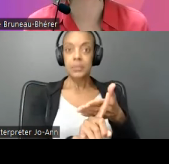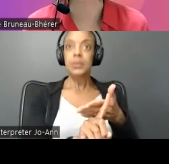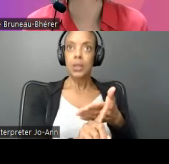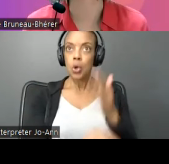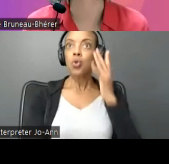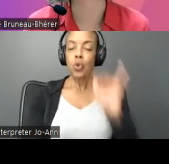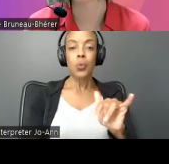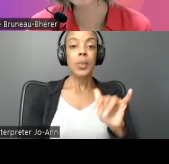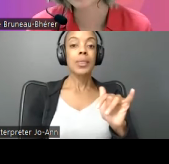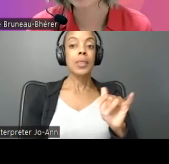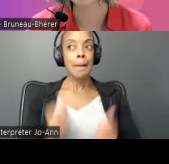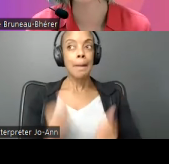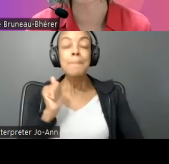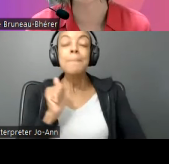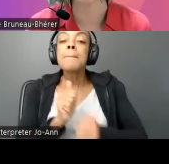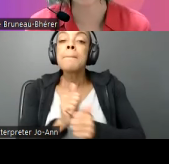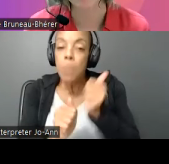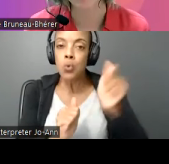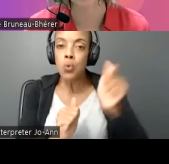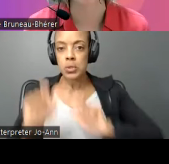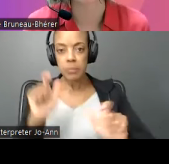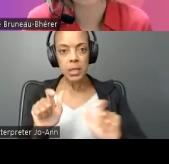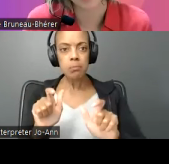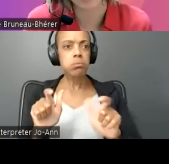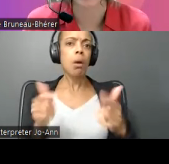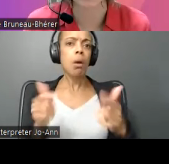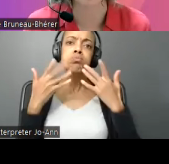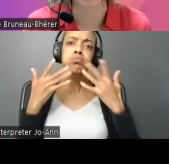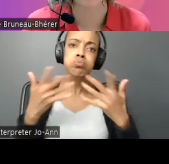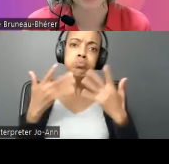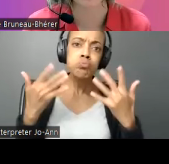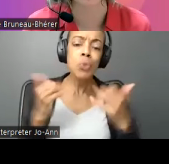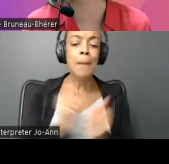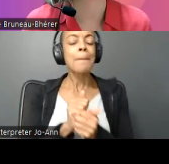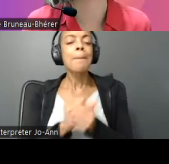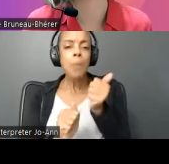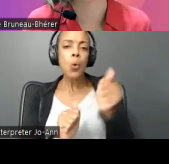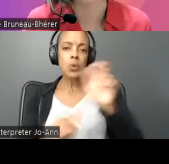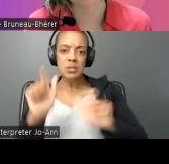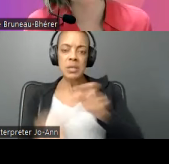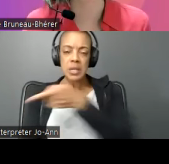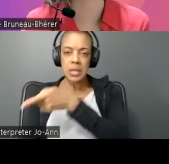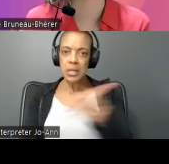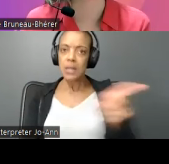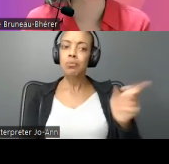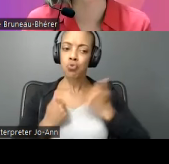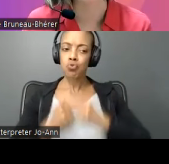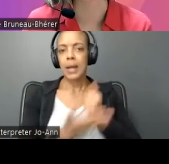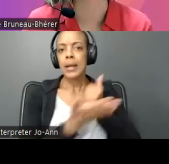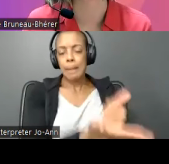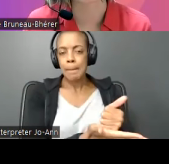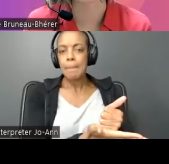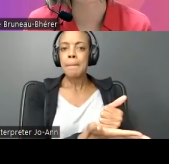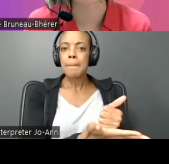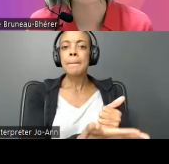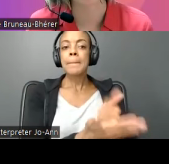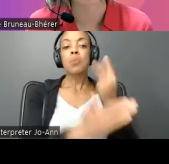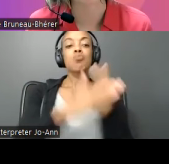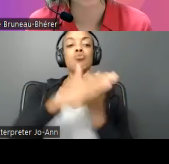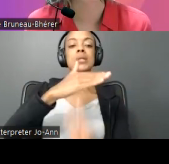are generally kind and are going to try to fulfill his needs in a predictable way, which will